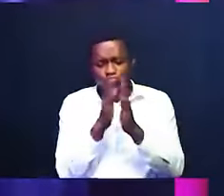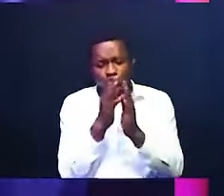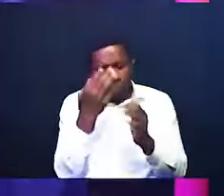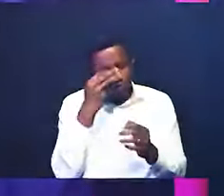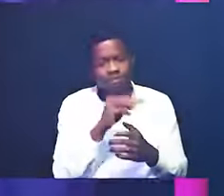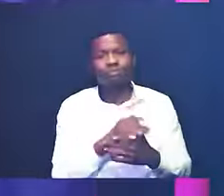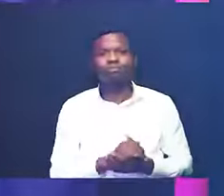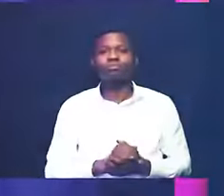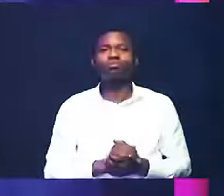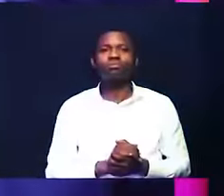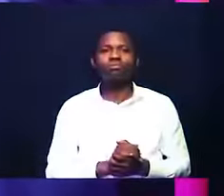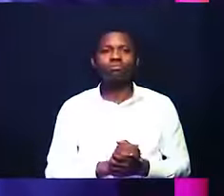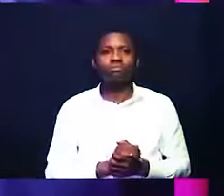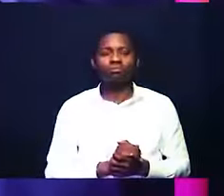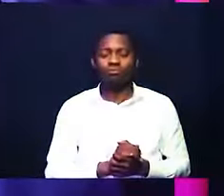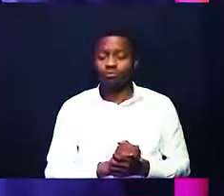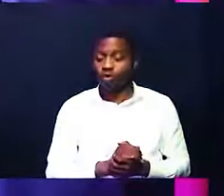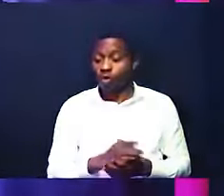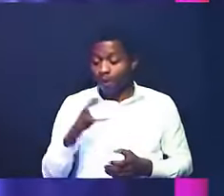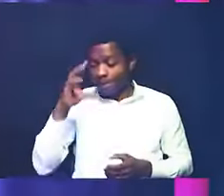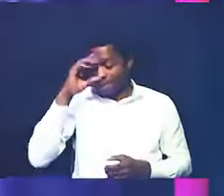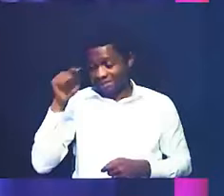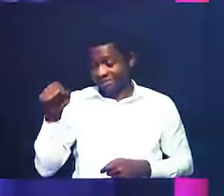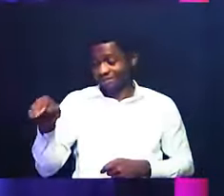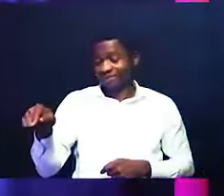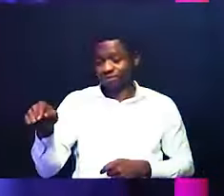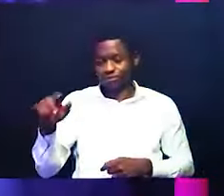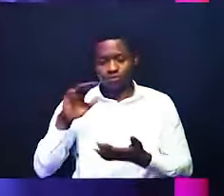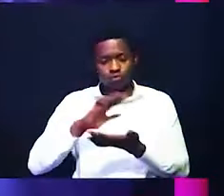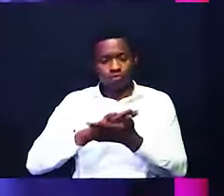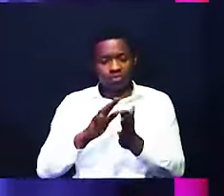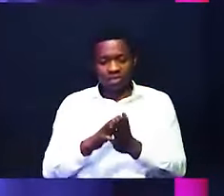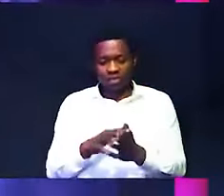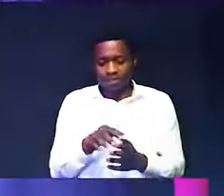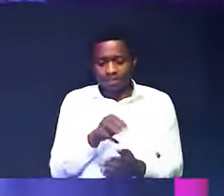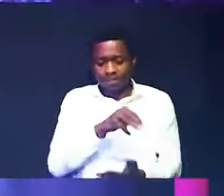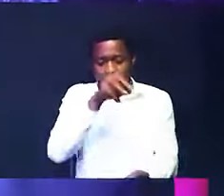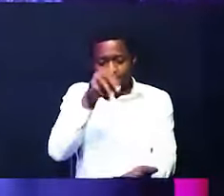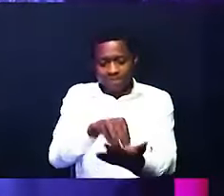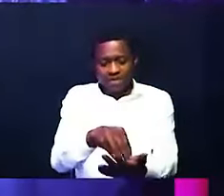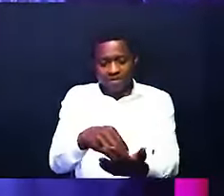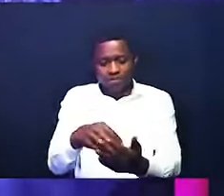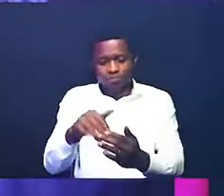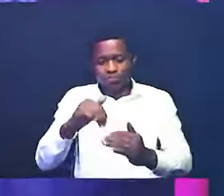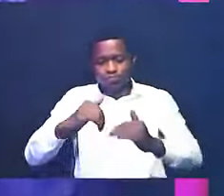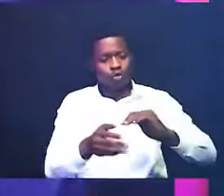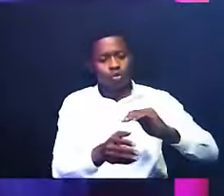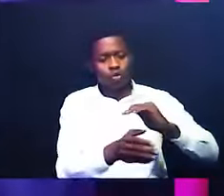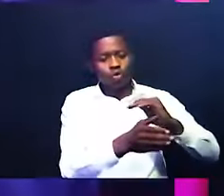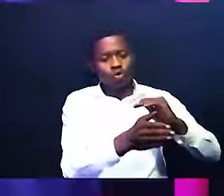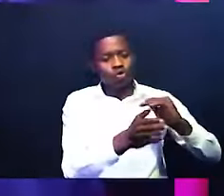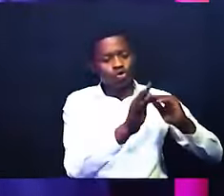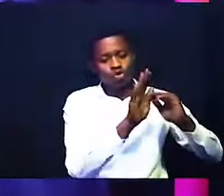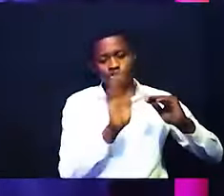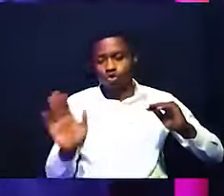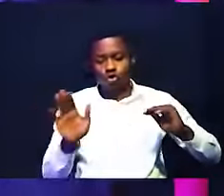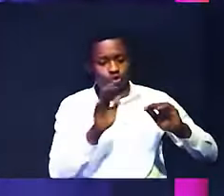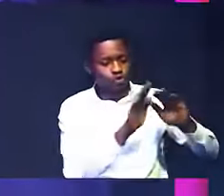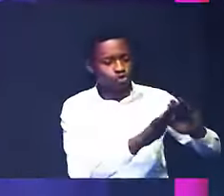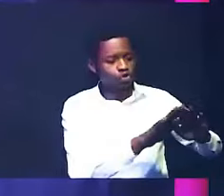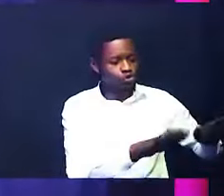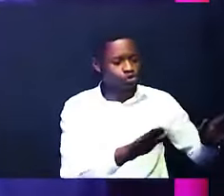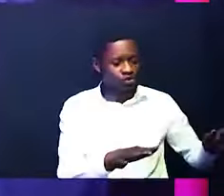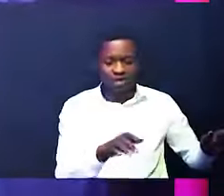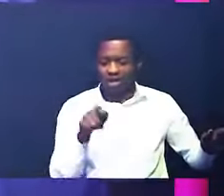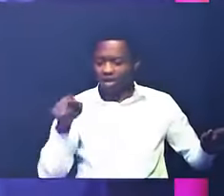go between God and the children. We na ojina onyankopon ene ne ma no entem. What that means is that he was their